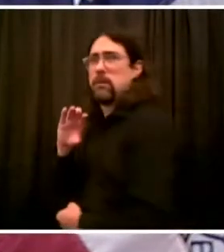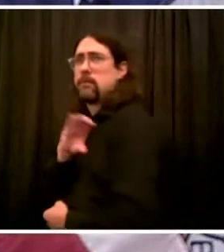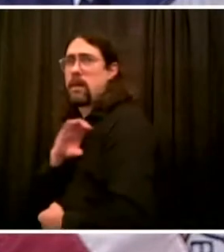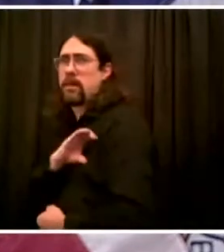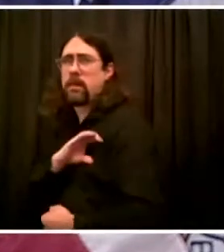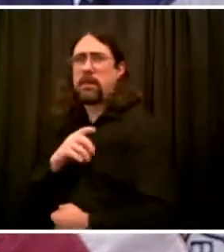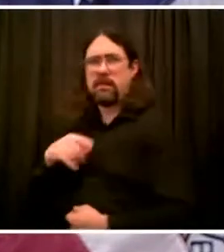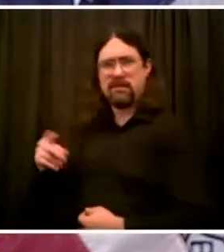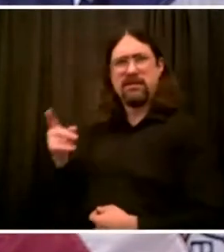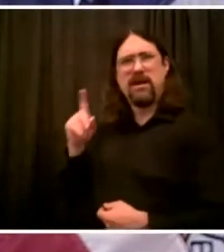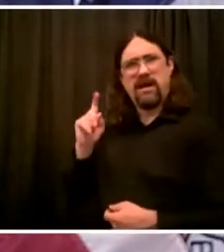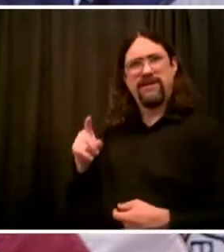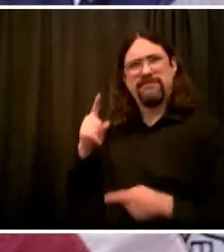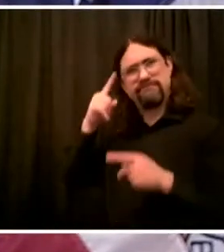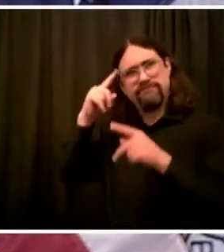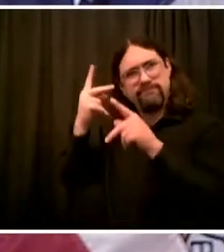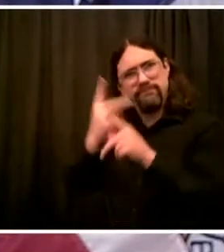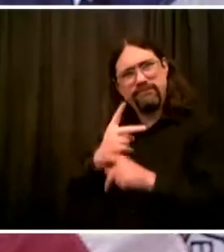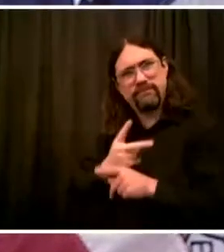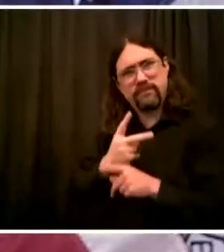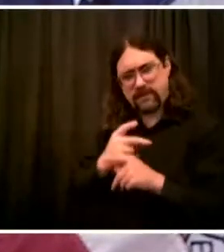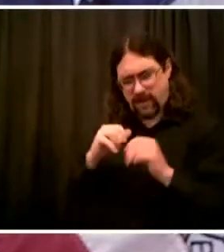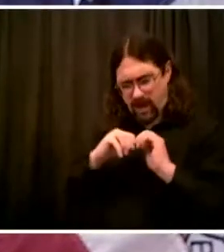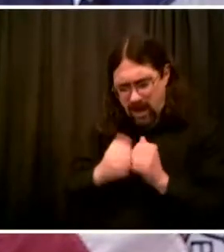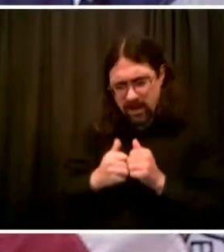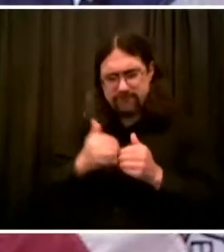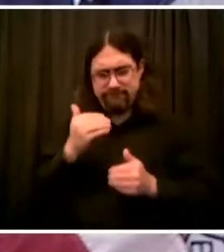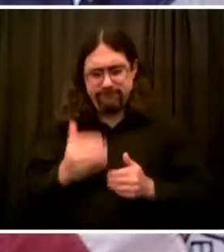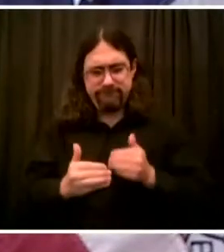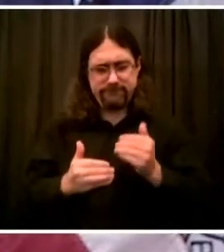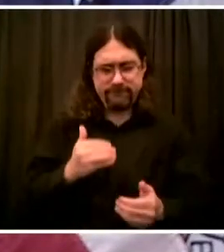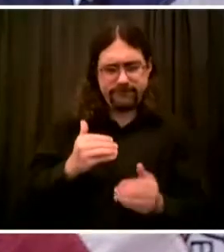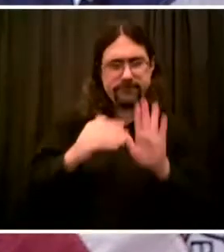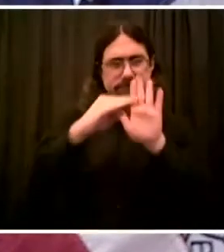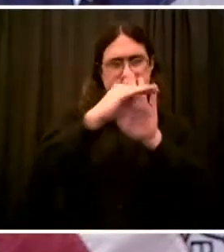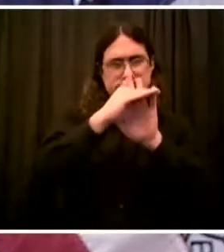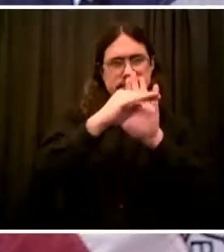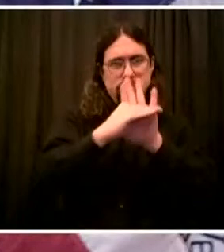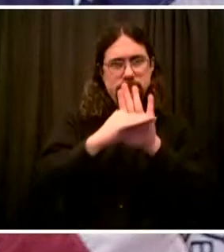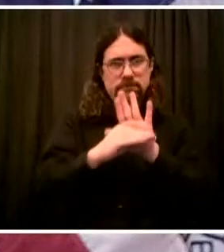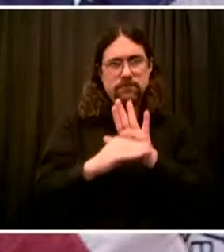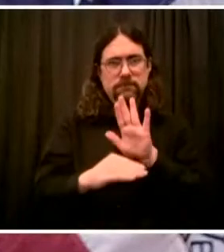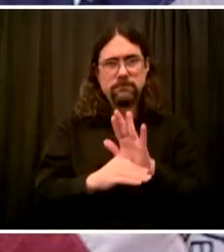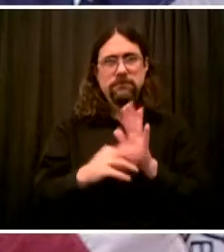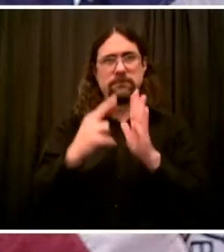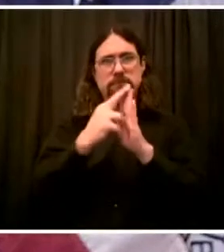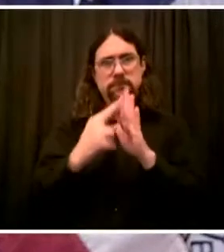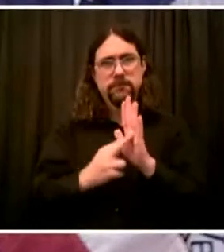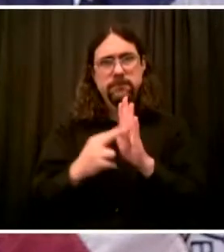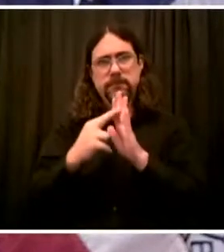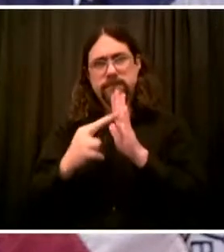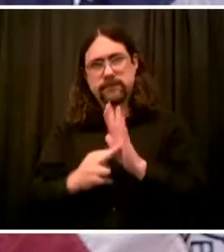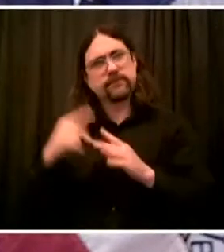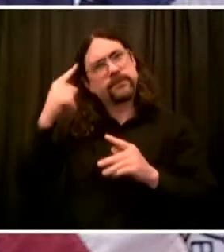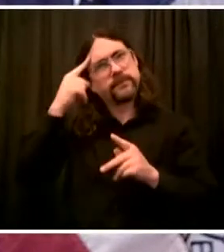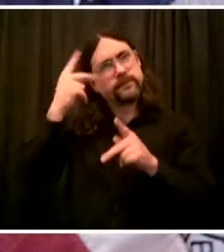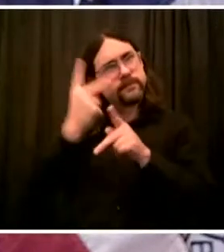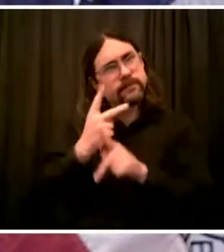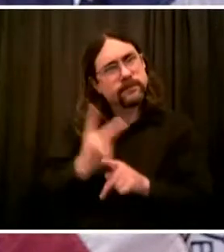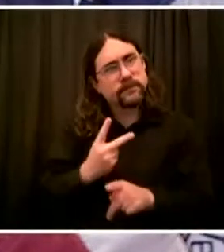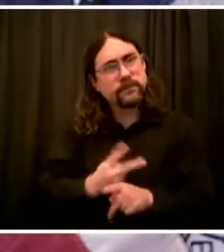as they emerge, particularly the situations that are most dangerous, which are large gatherings. But it's clear we have to improve